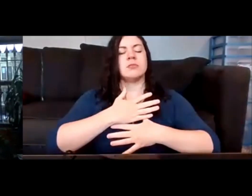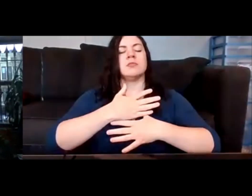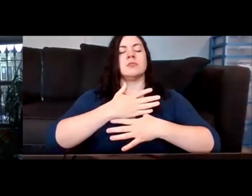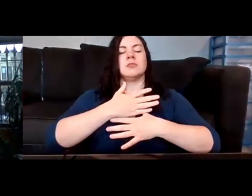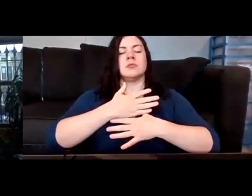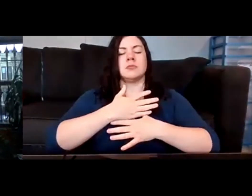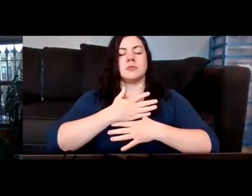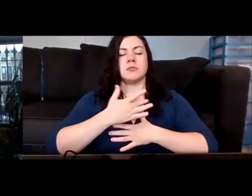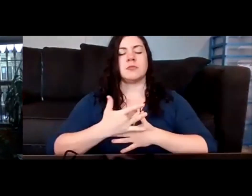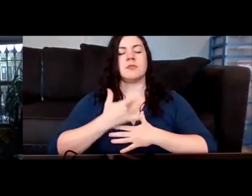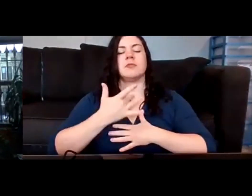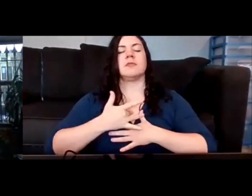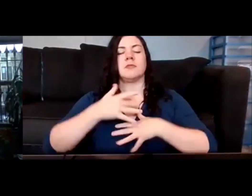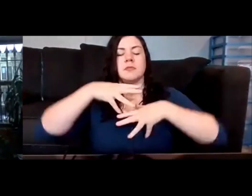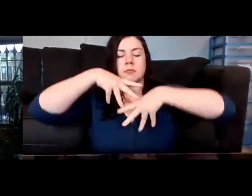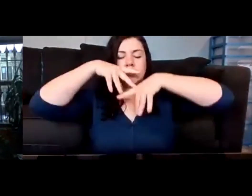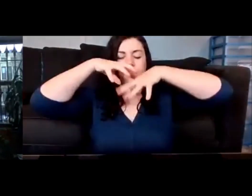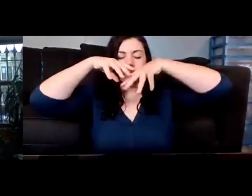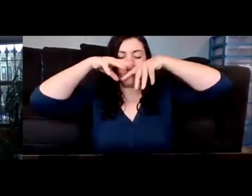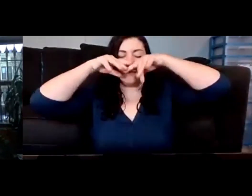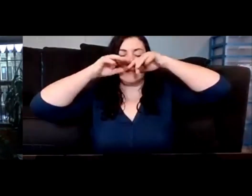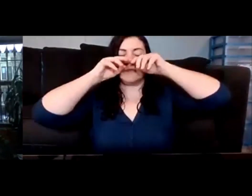Just feel its pathway through the body.